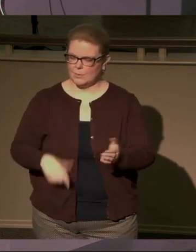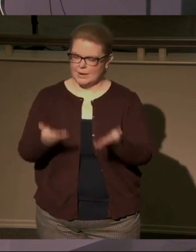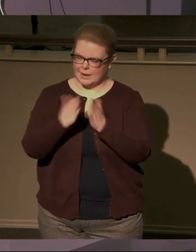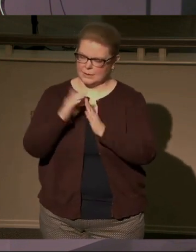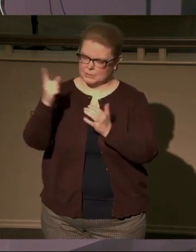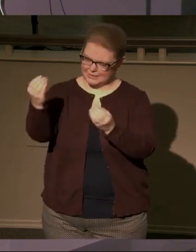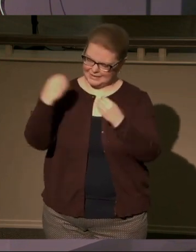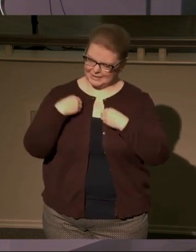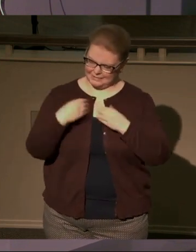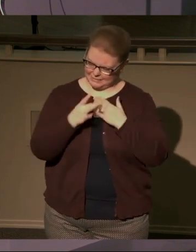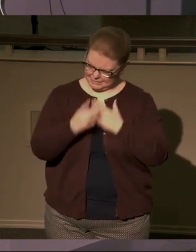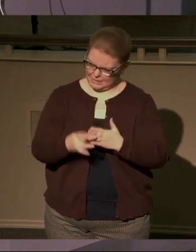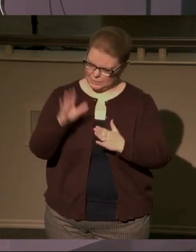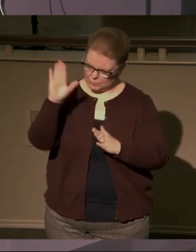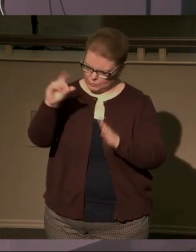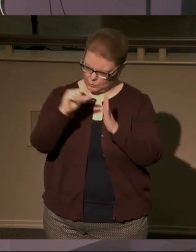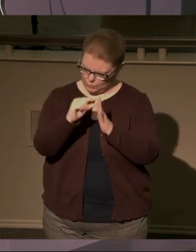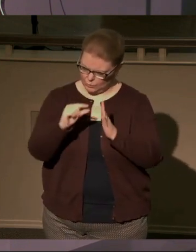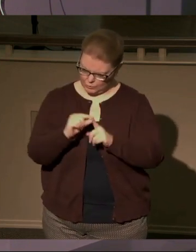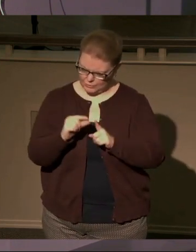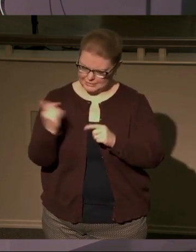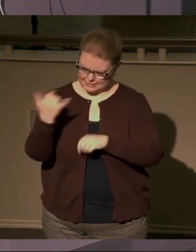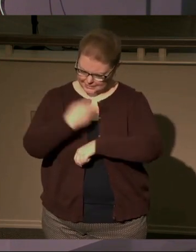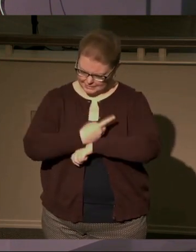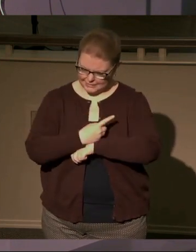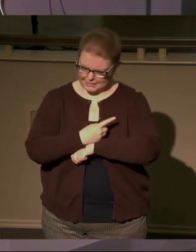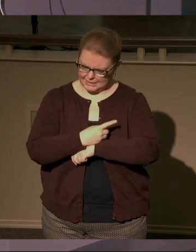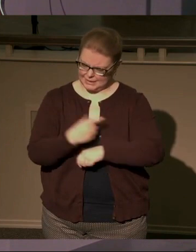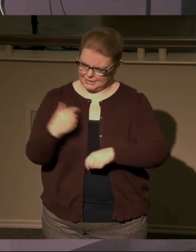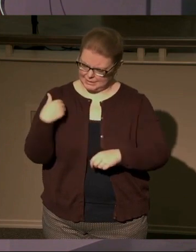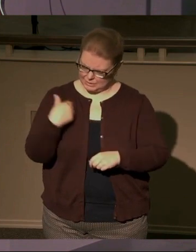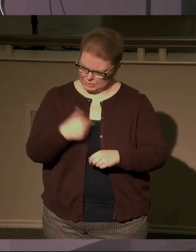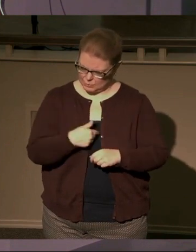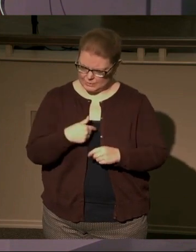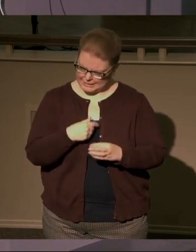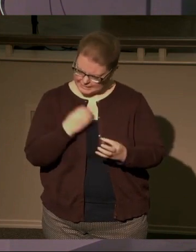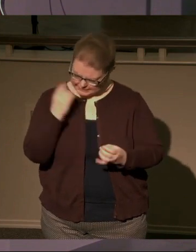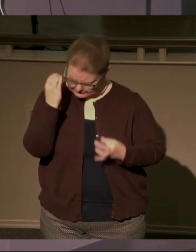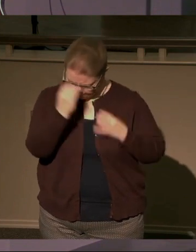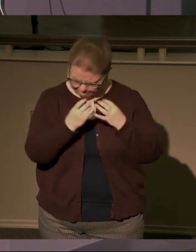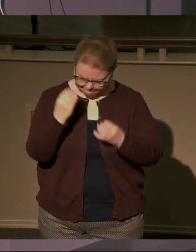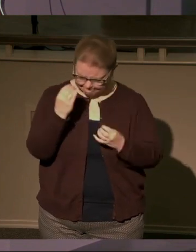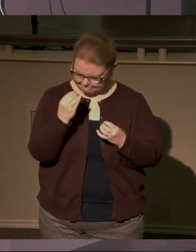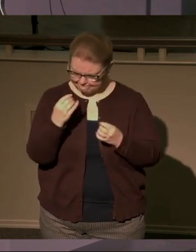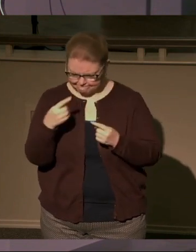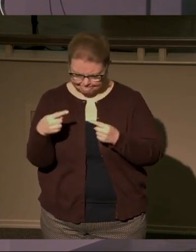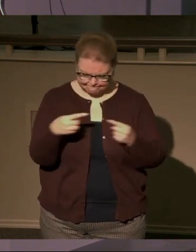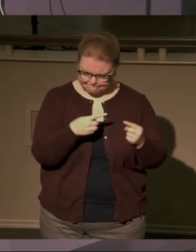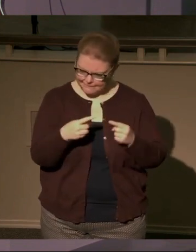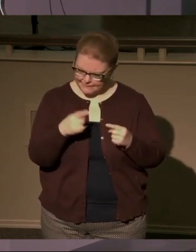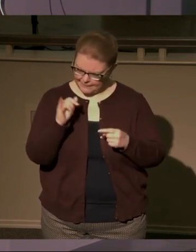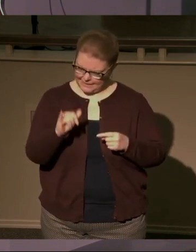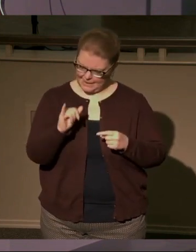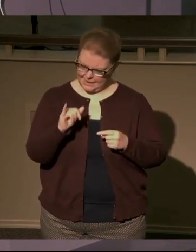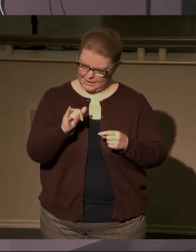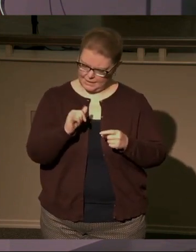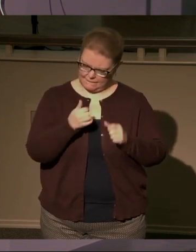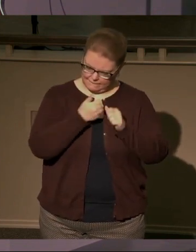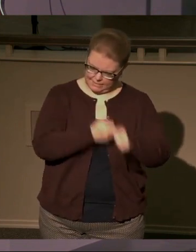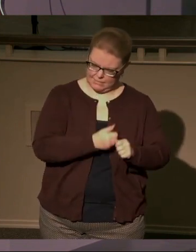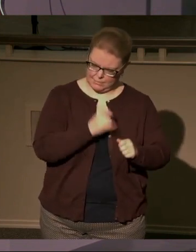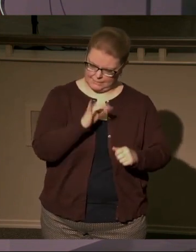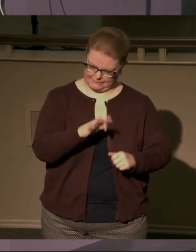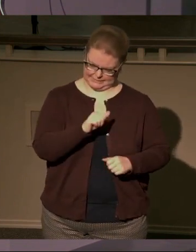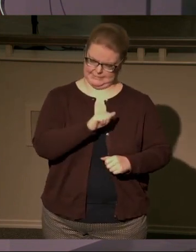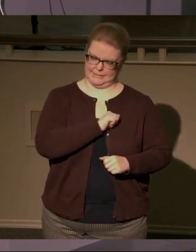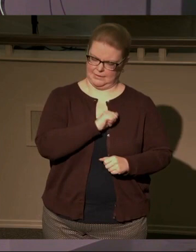today as we tackle this ever-present idolatry of self. But help us to